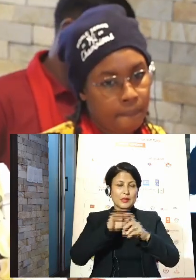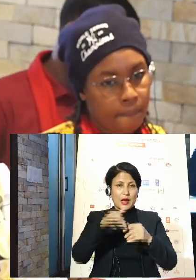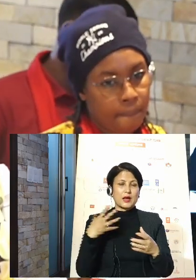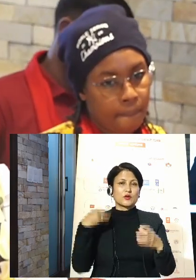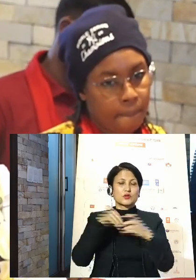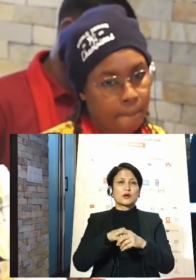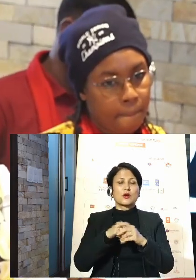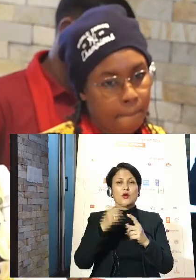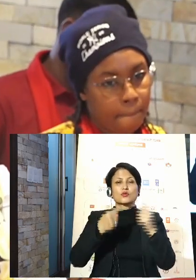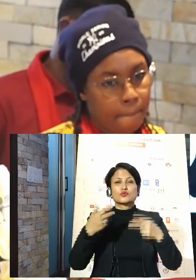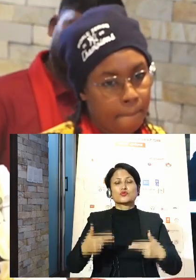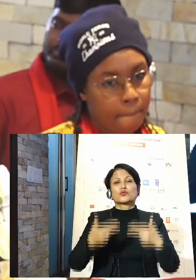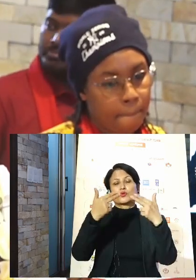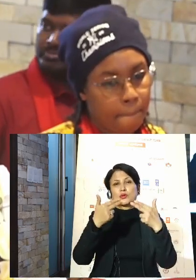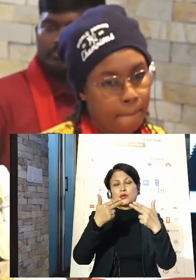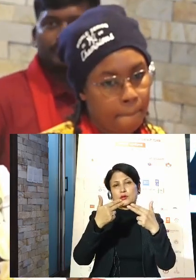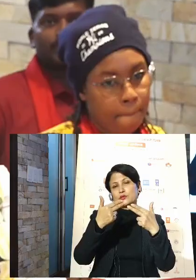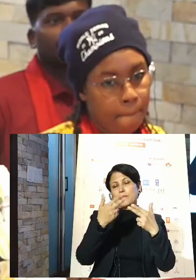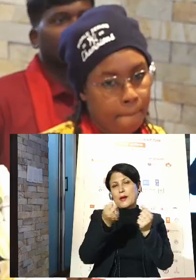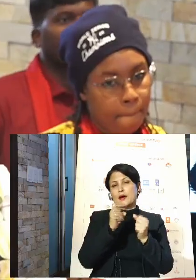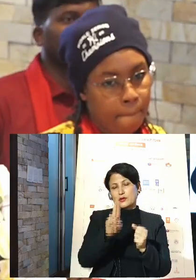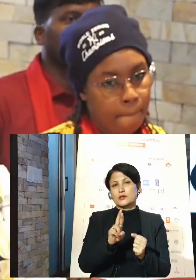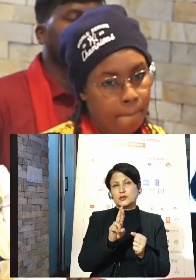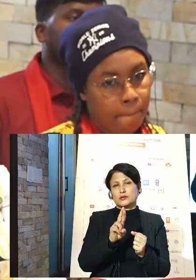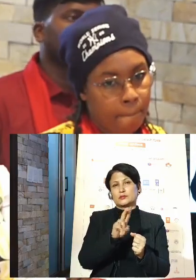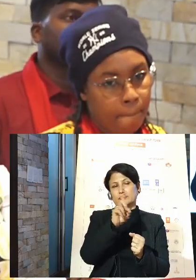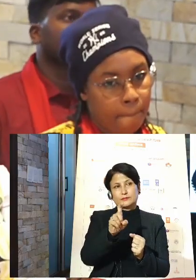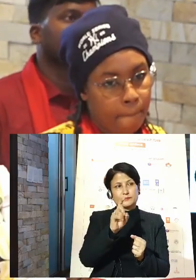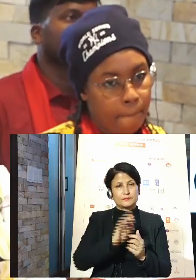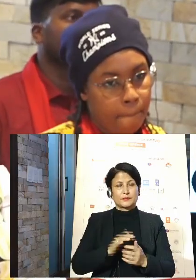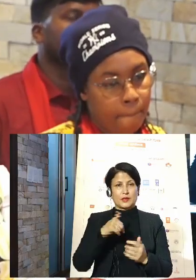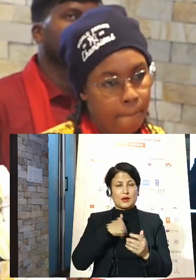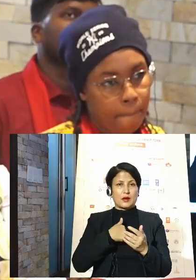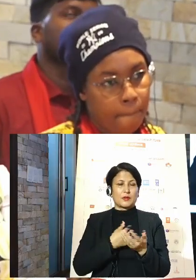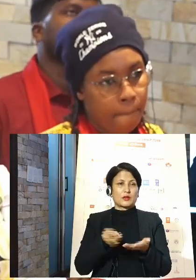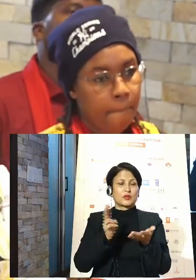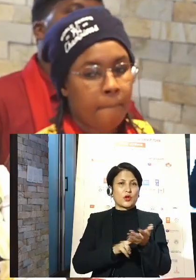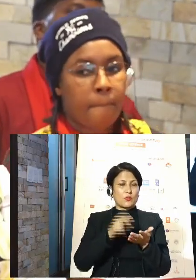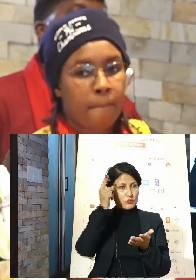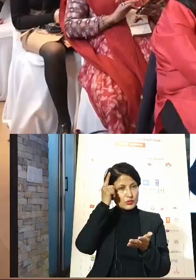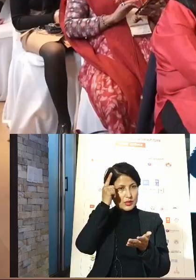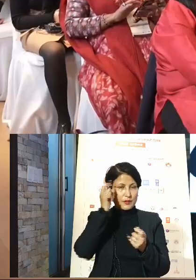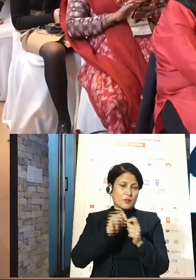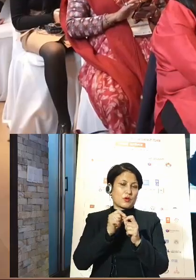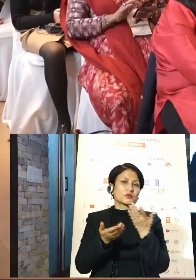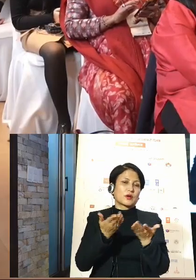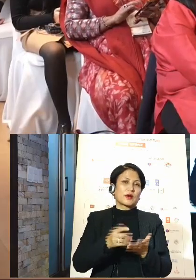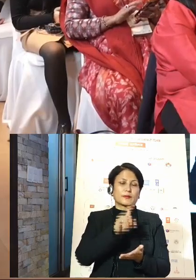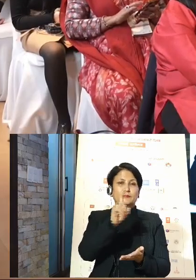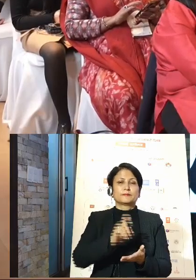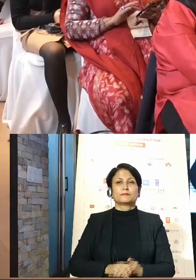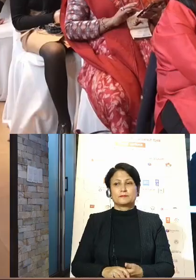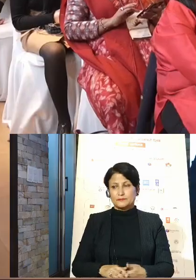actions, you know, just to to give us more understanding of this. Maybe we can start.